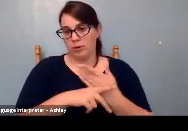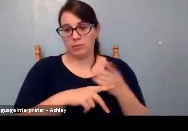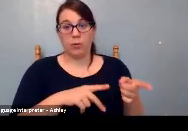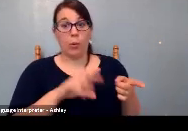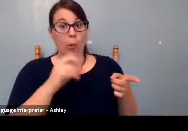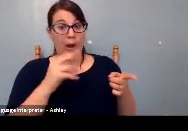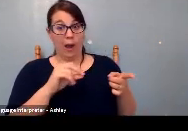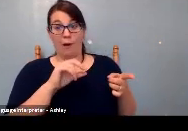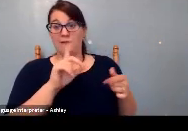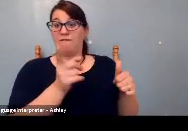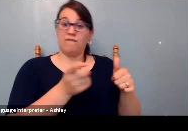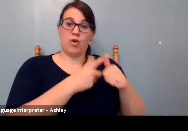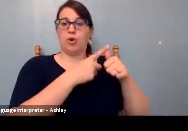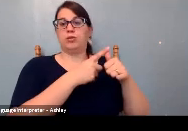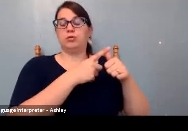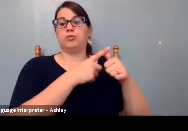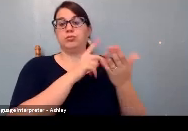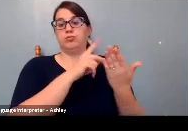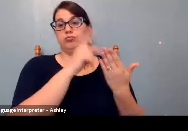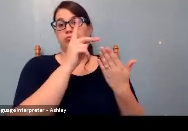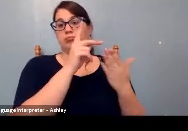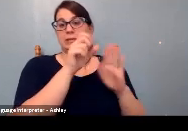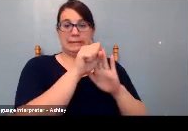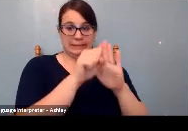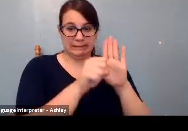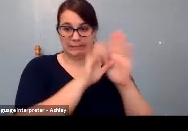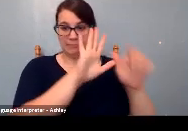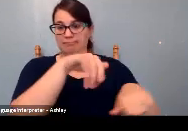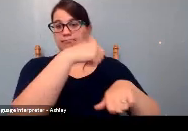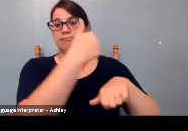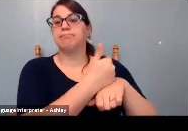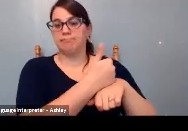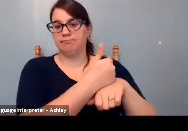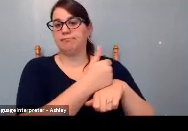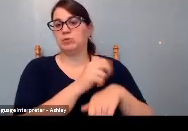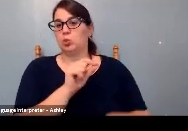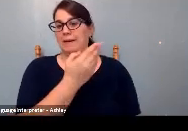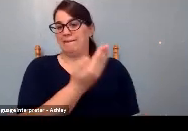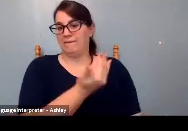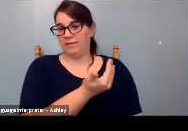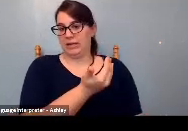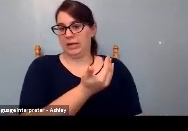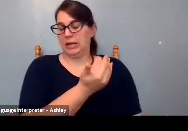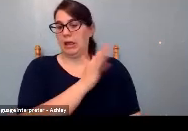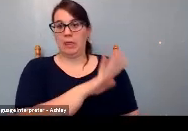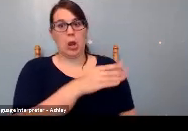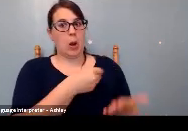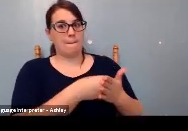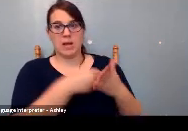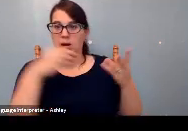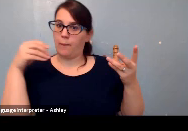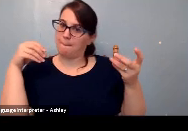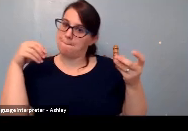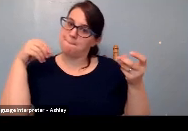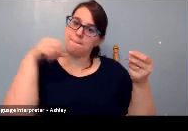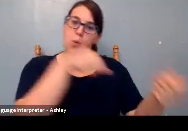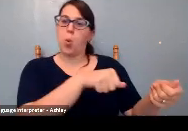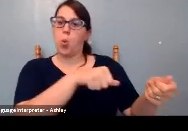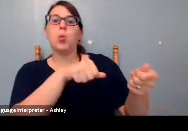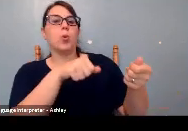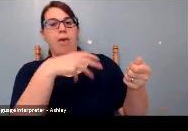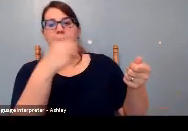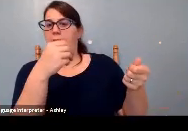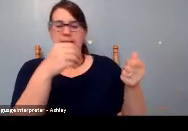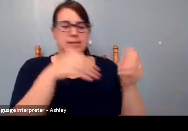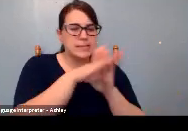develop their Stable program back in 2016. And they invested a lot of monies and resources into developing their